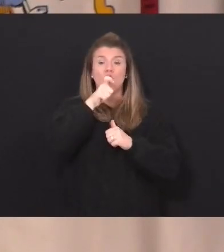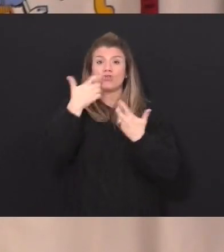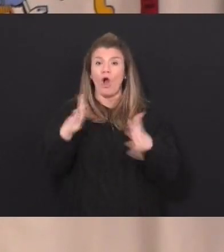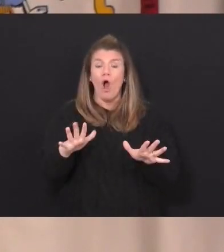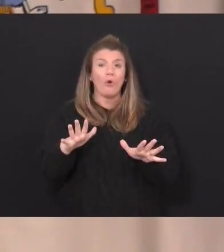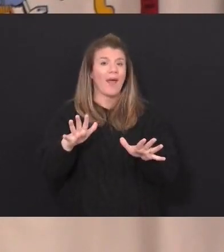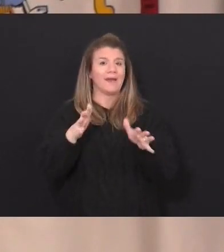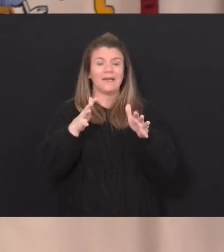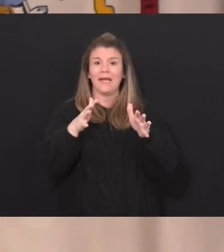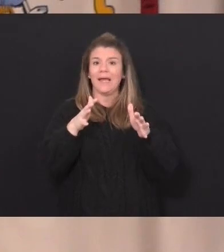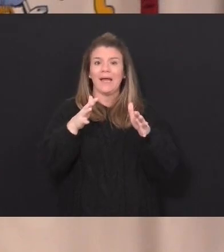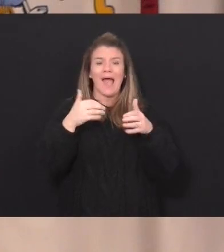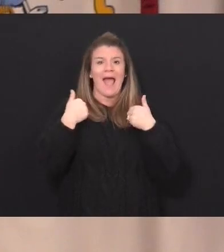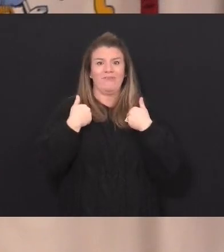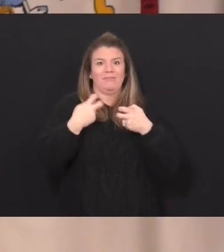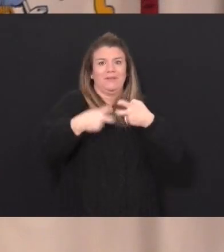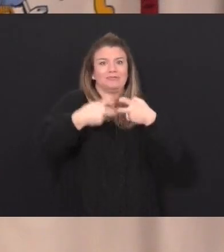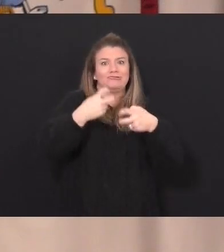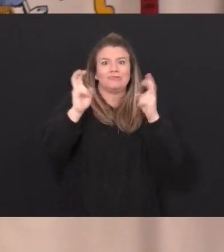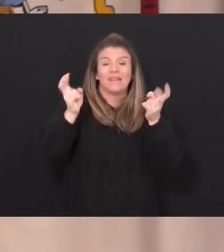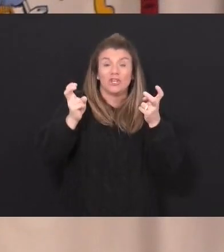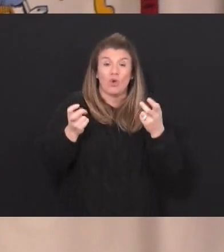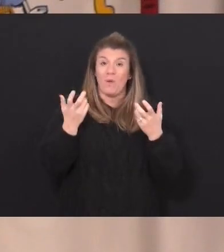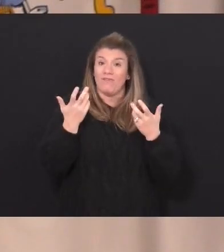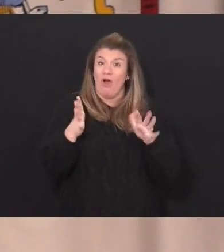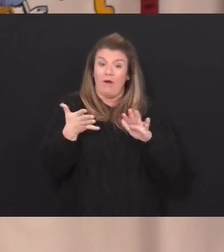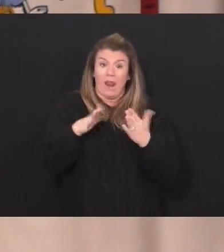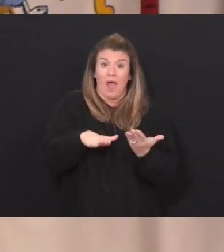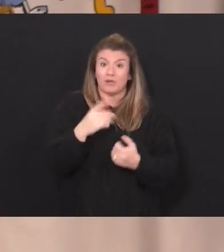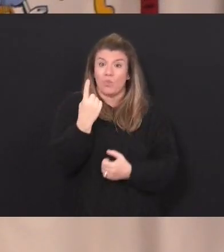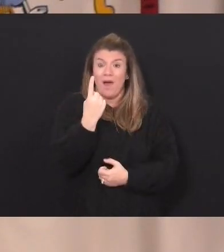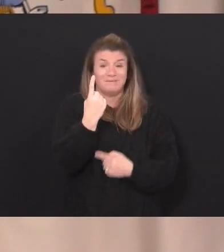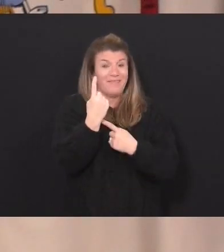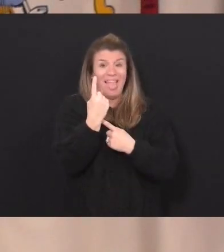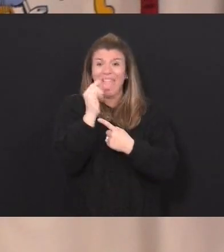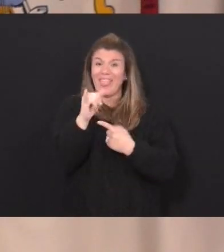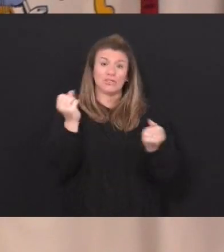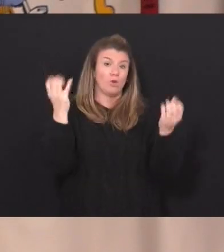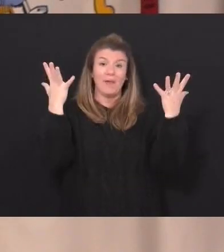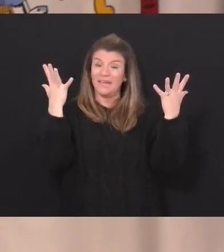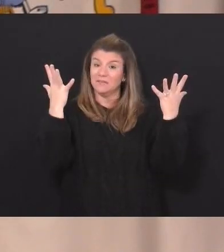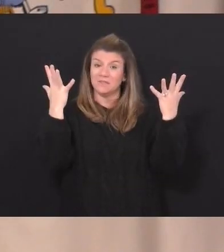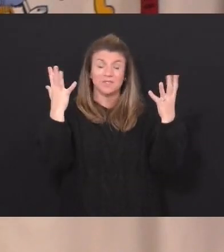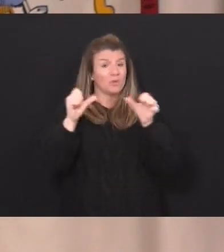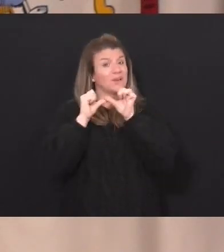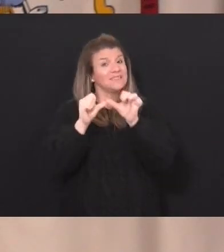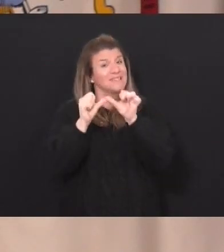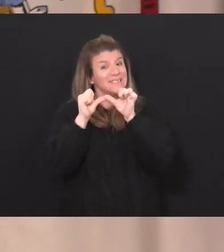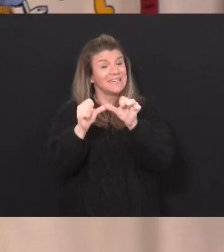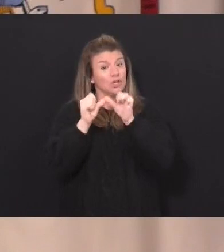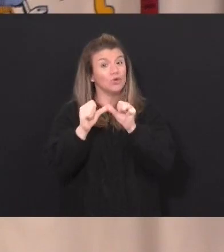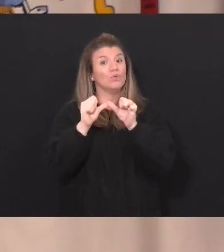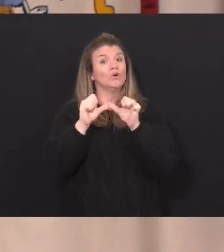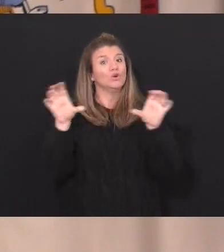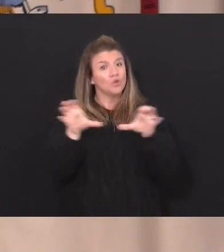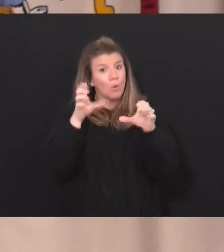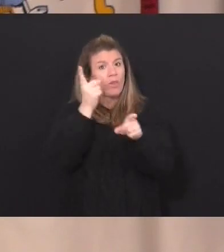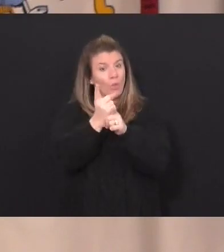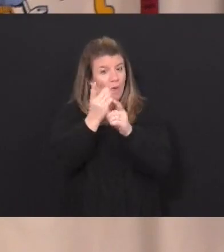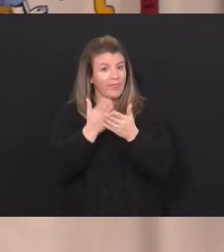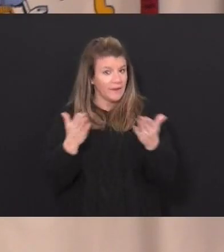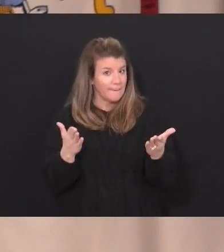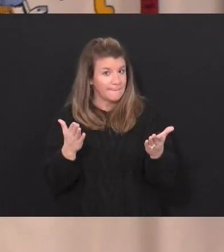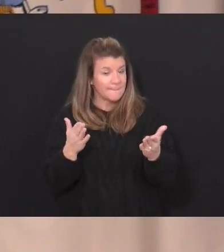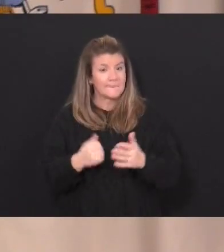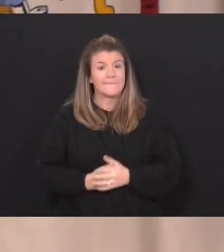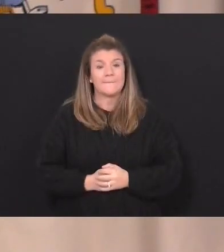already lost one too many people, and we've only lost one. But let's keep going at it just that way.